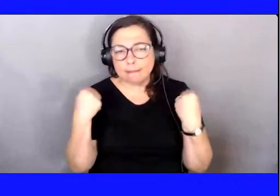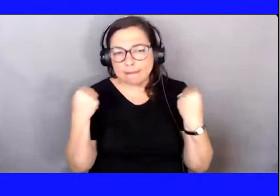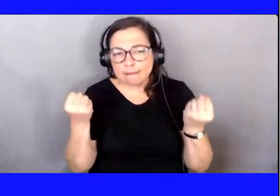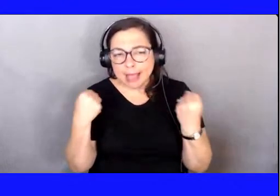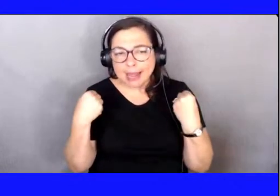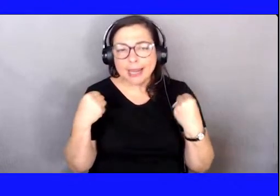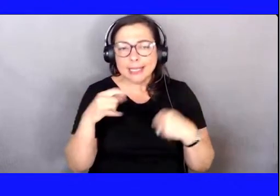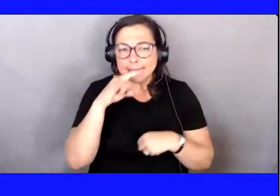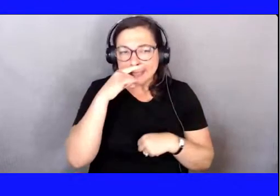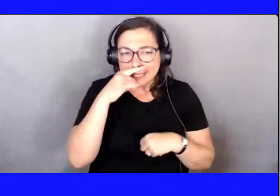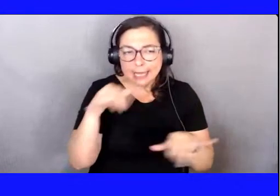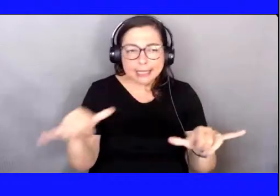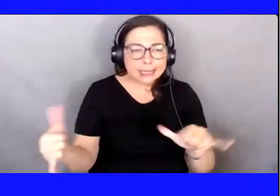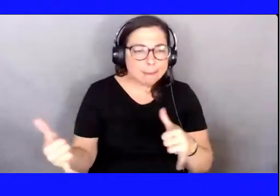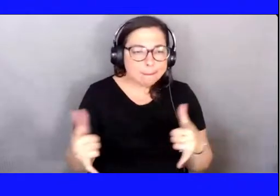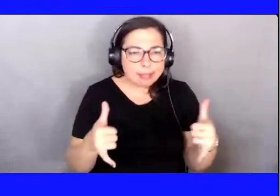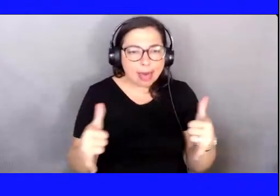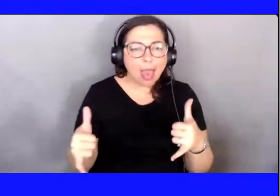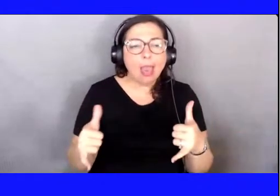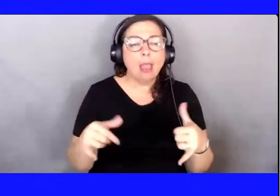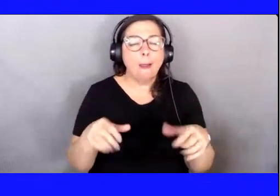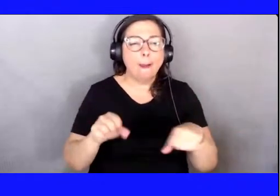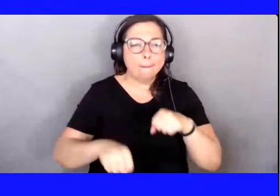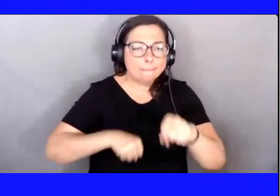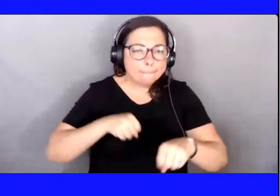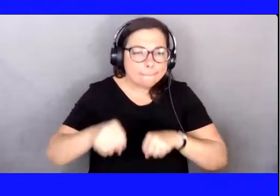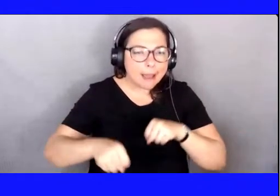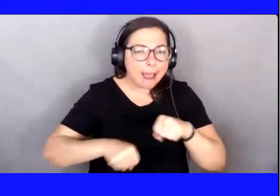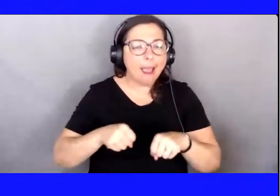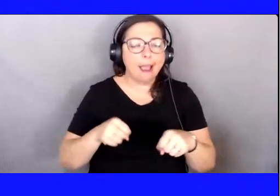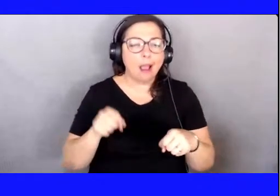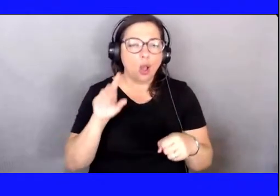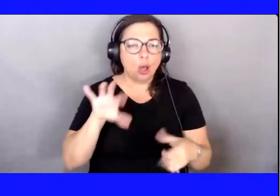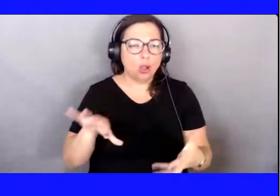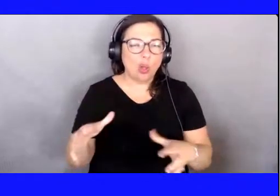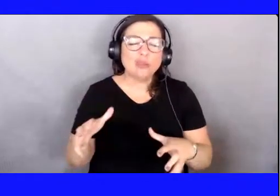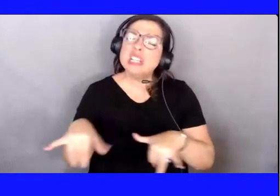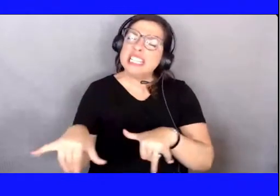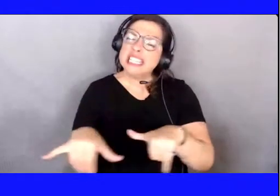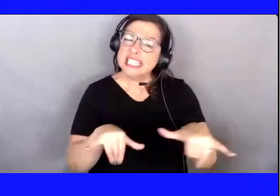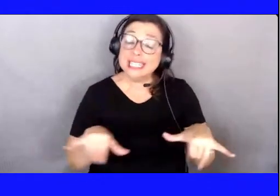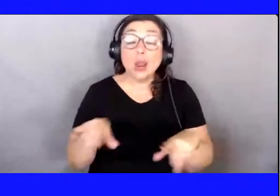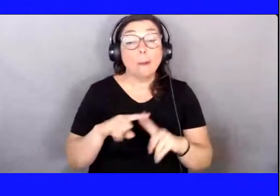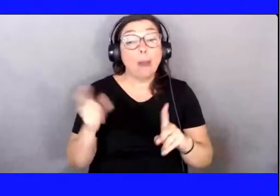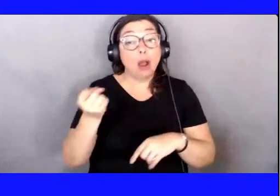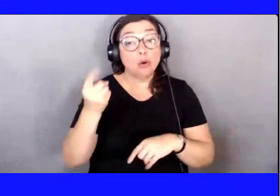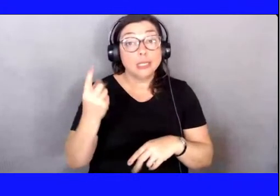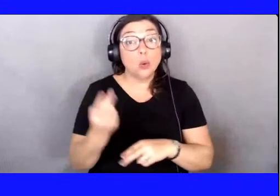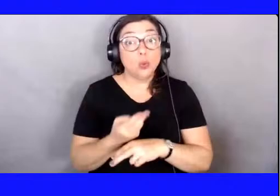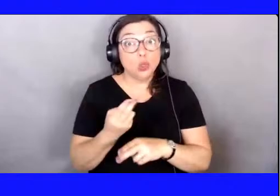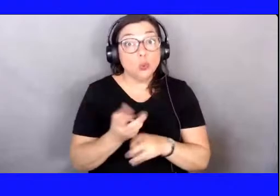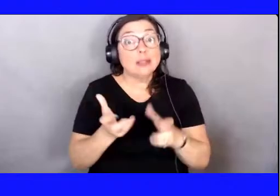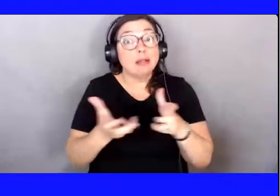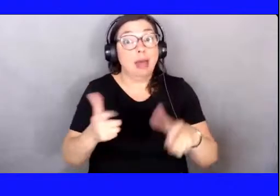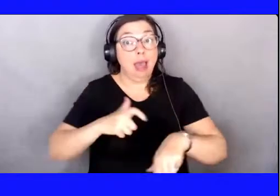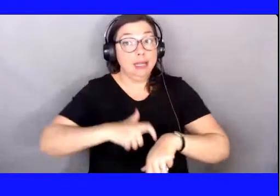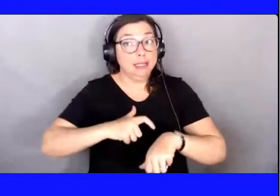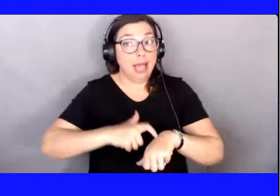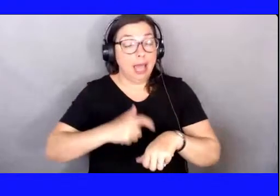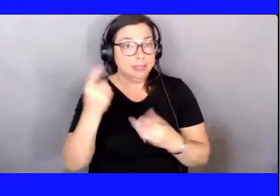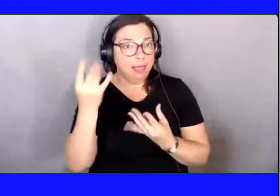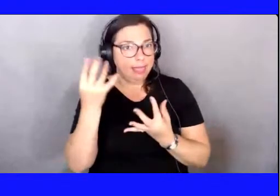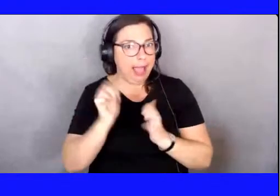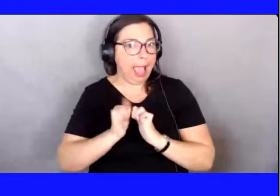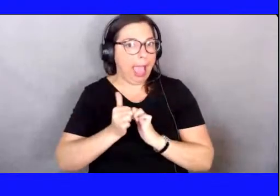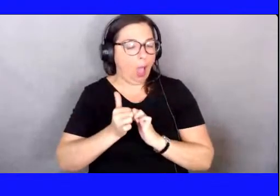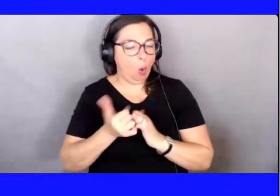room, bike room, all pretty standard, although we spent a lot of time thinking through how to make things beautiful as possible.